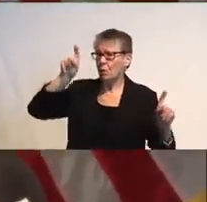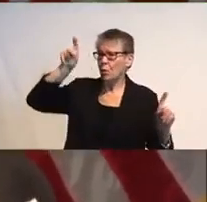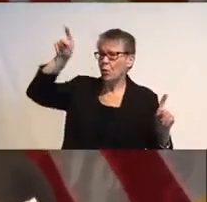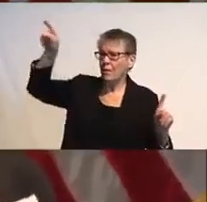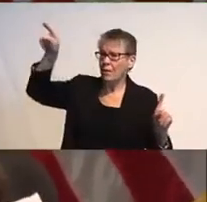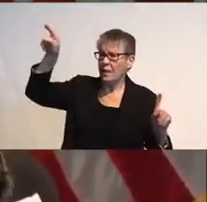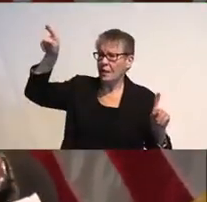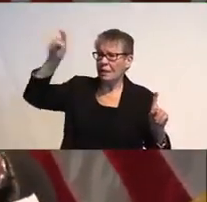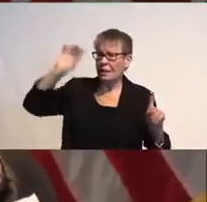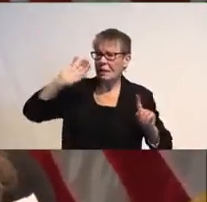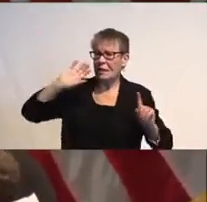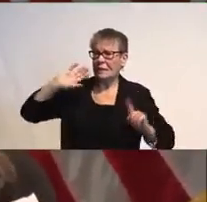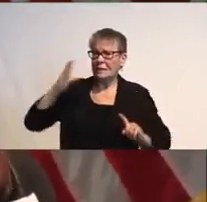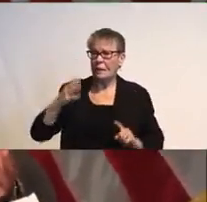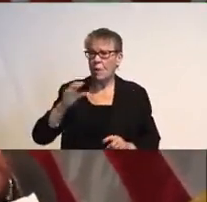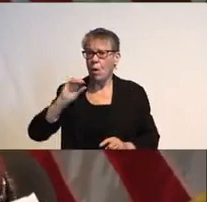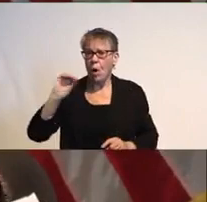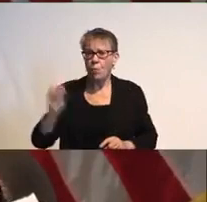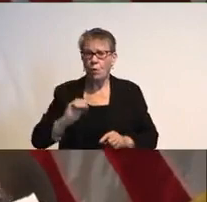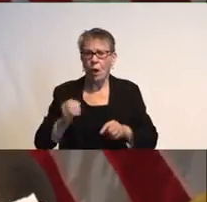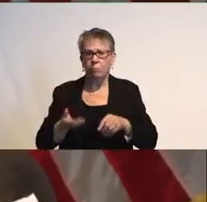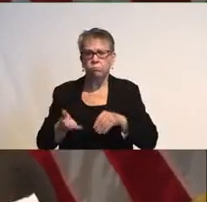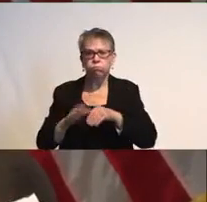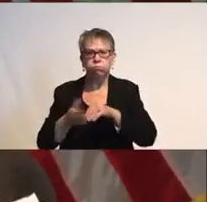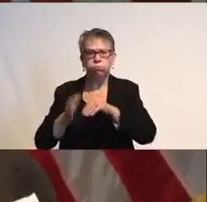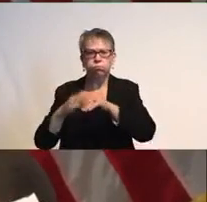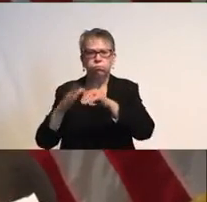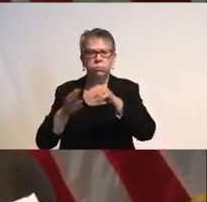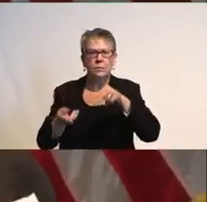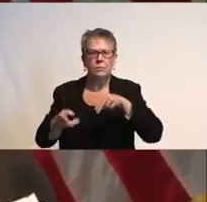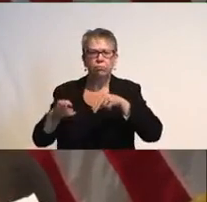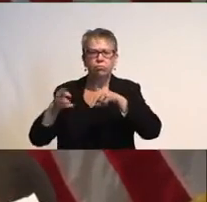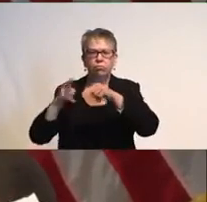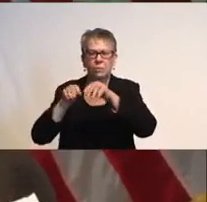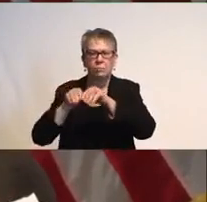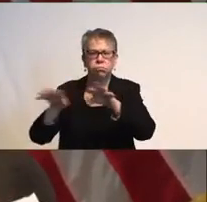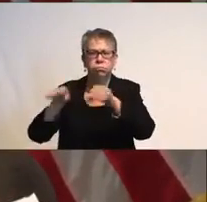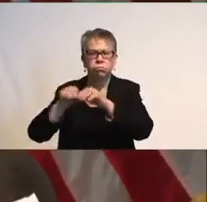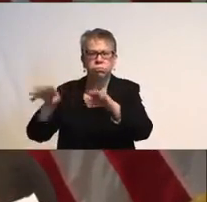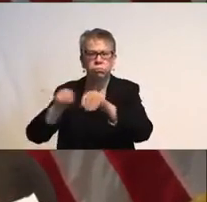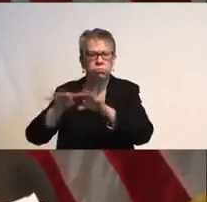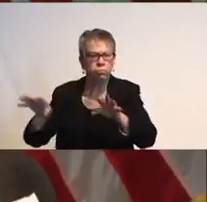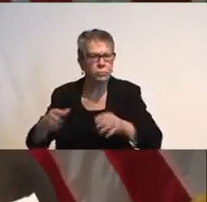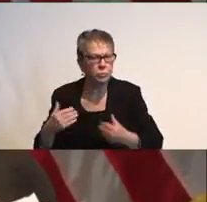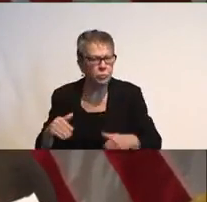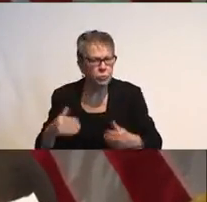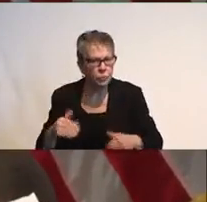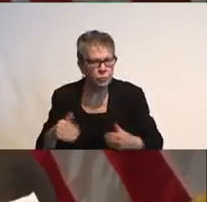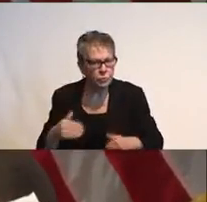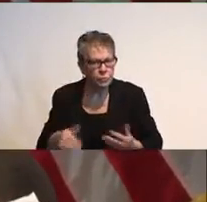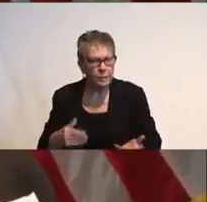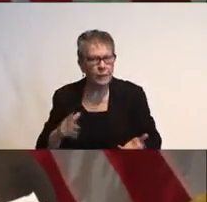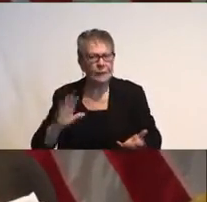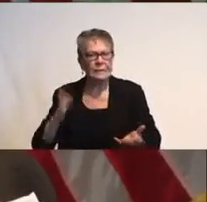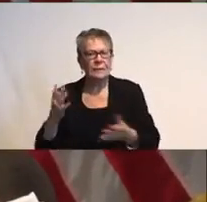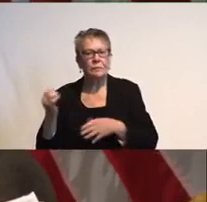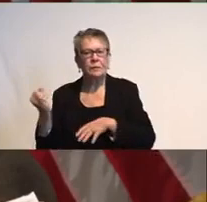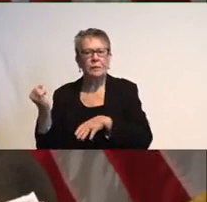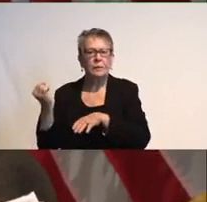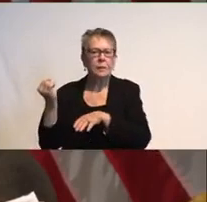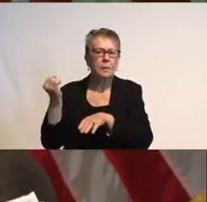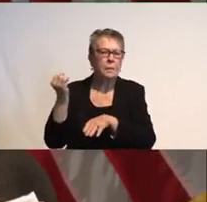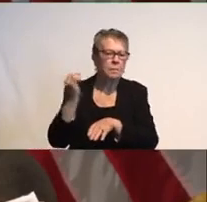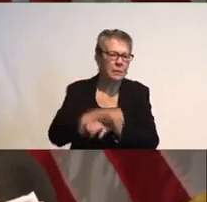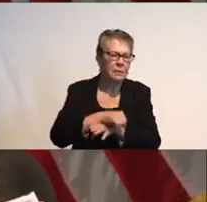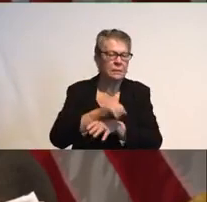Omicron, kind of taking more hold is definitely way steeper than Delta. Right now, in our